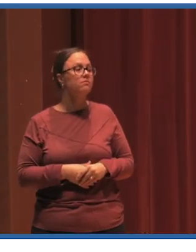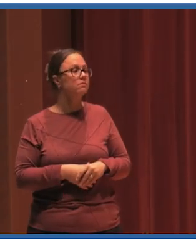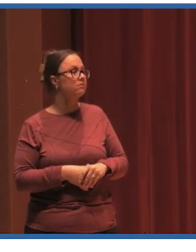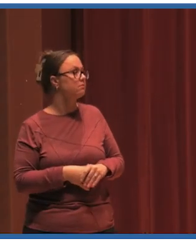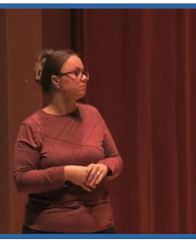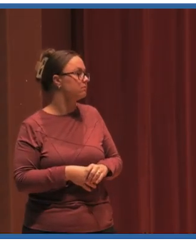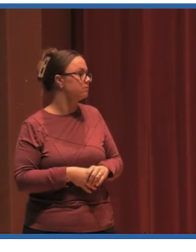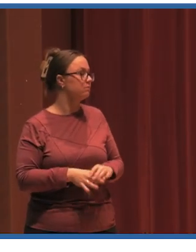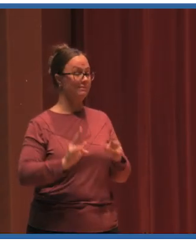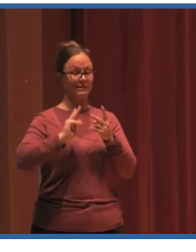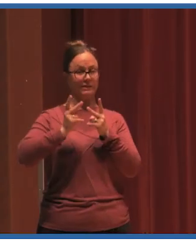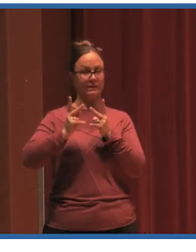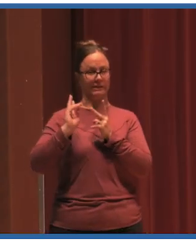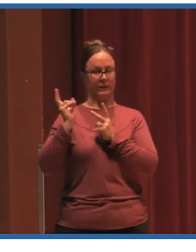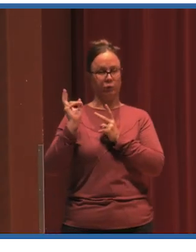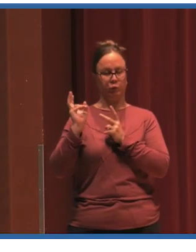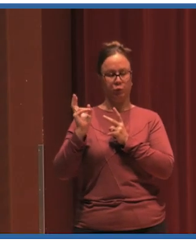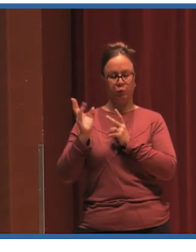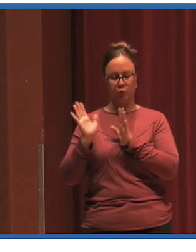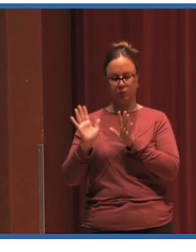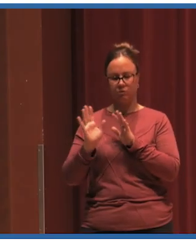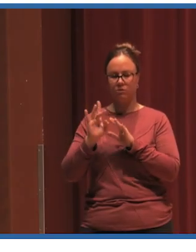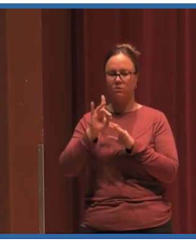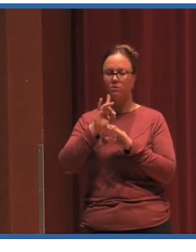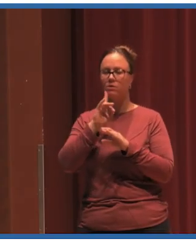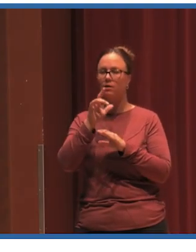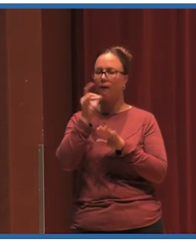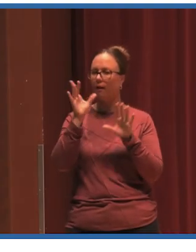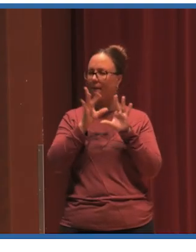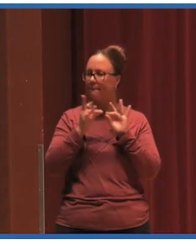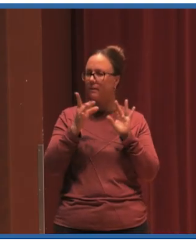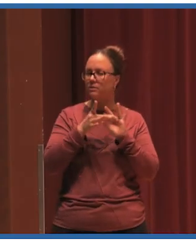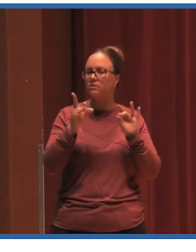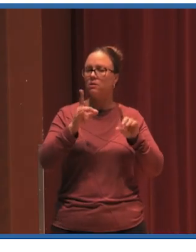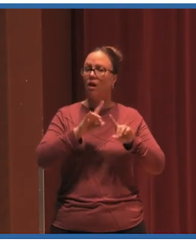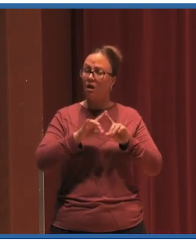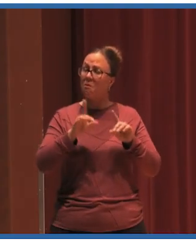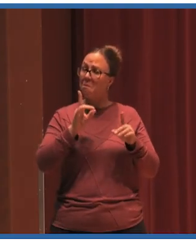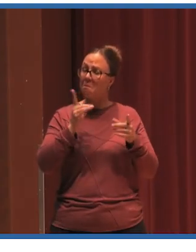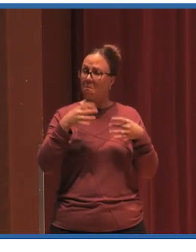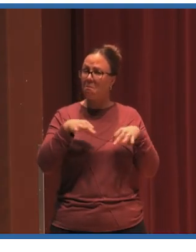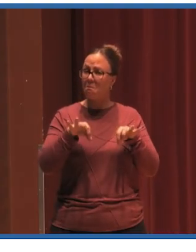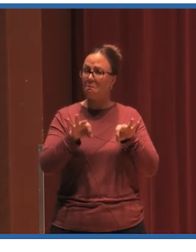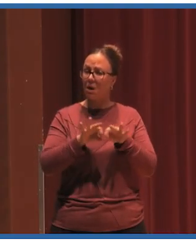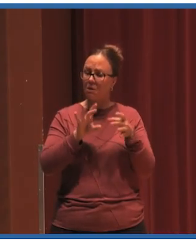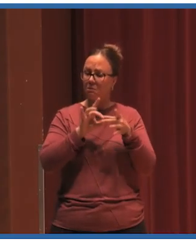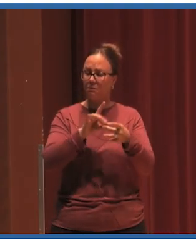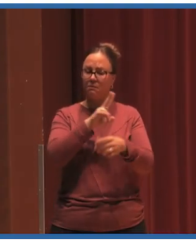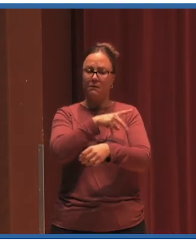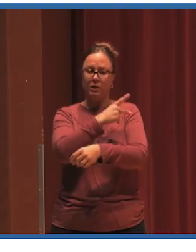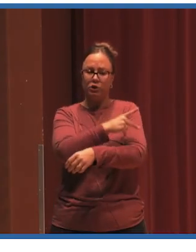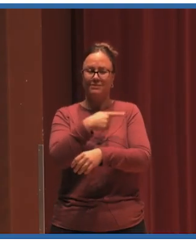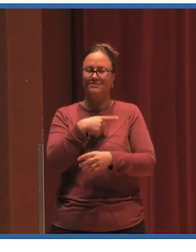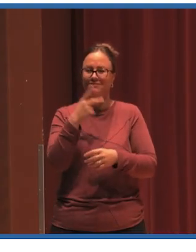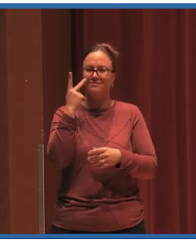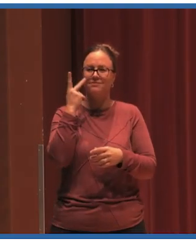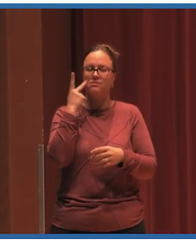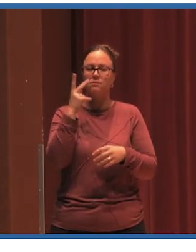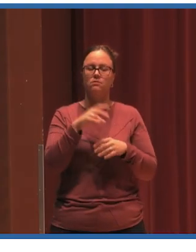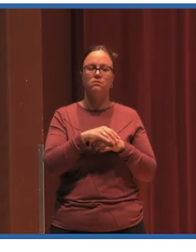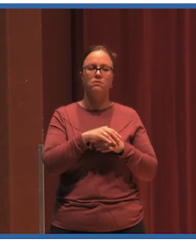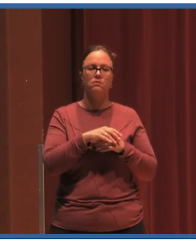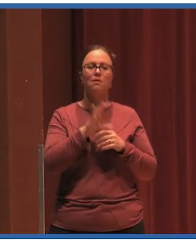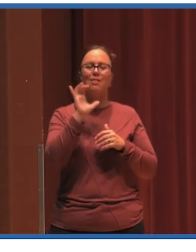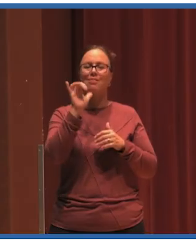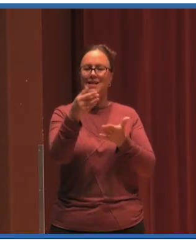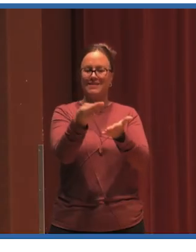second issue that really wasn't highlighted, but is significant with patients I see, and that is the